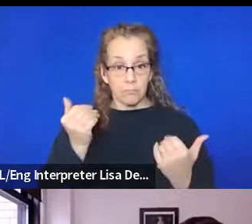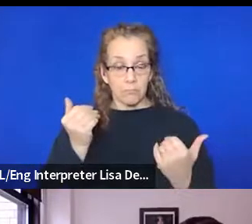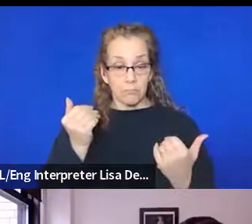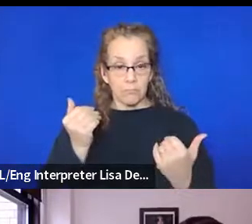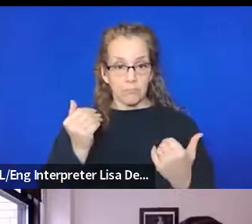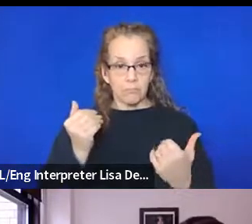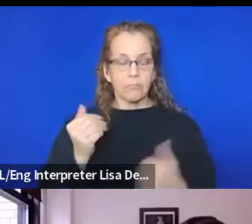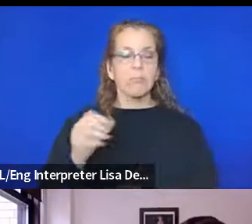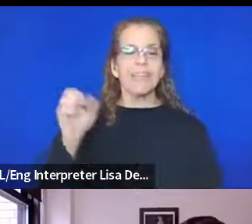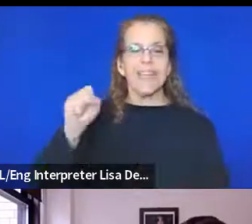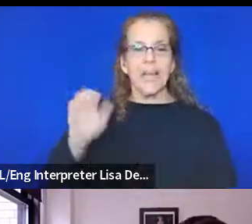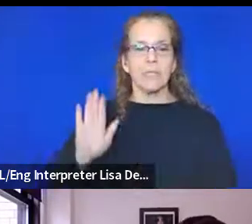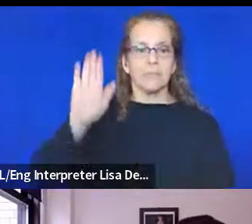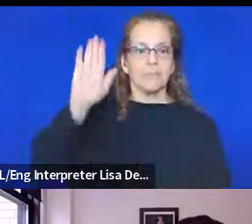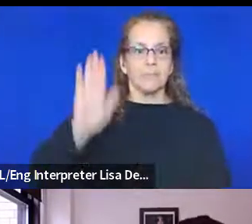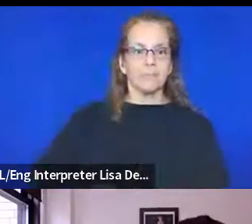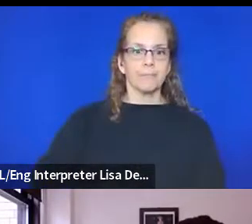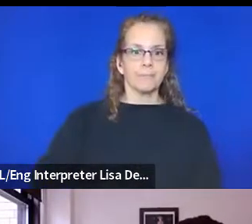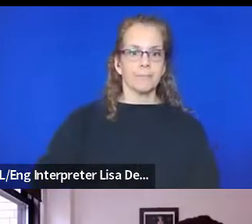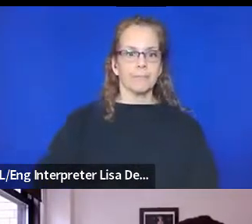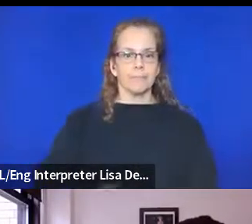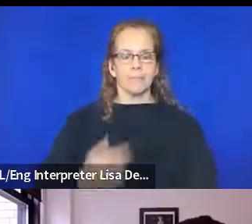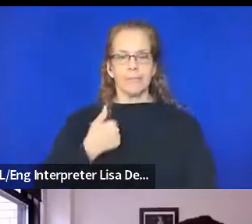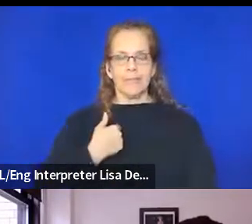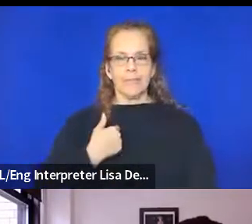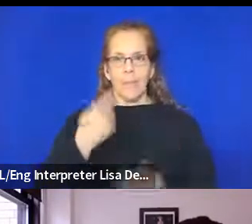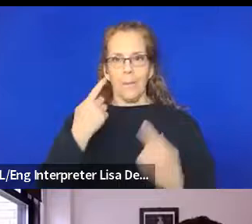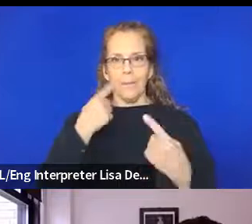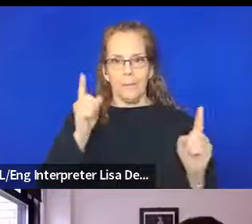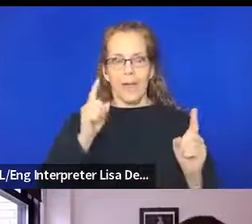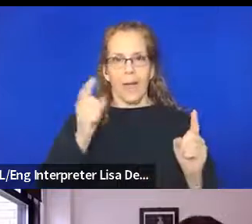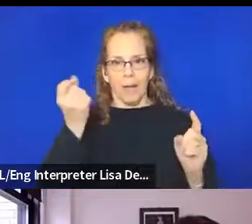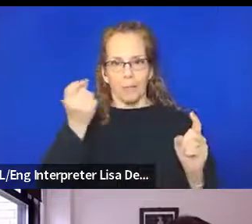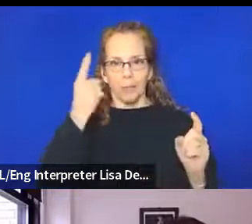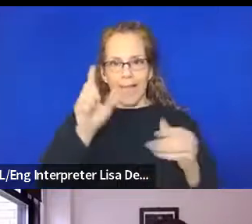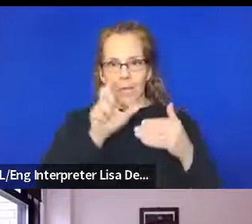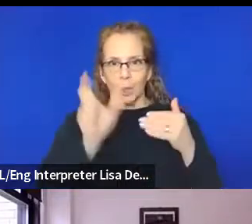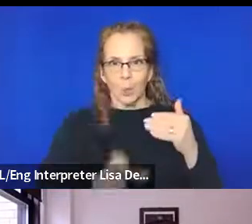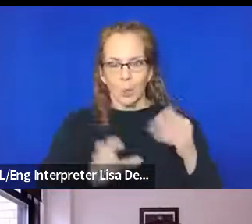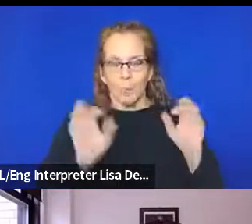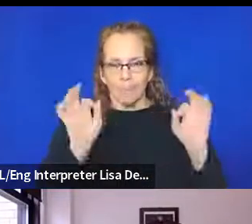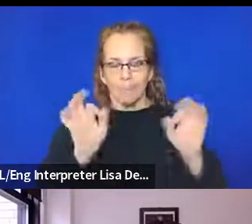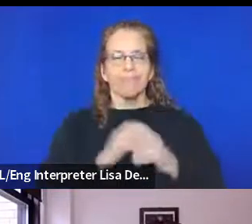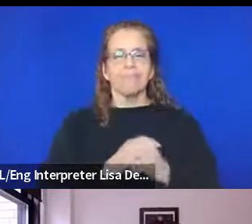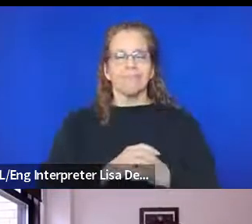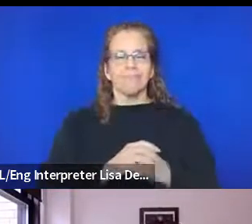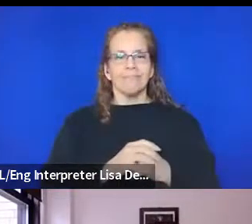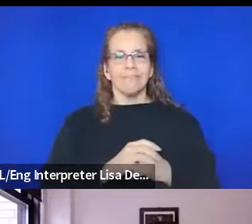Yeah, I did the raised hand thing. I'm getting the hang of the Zoom stuff. Well,